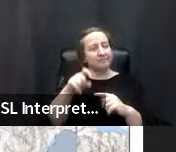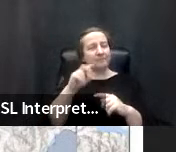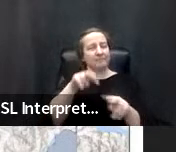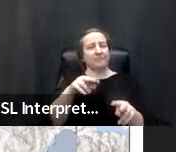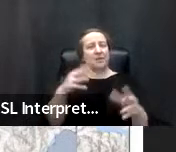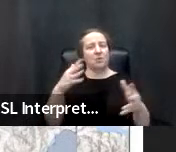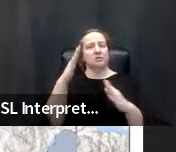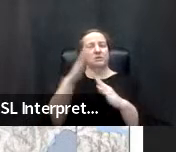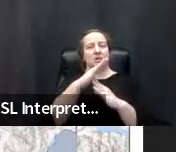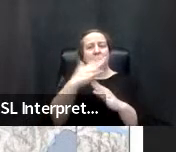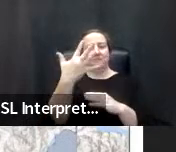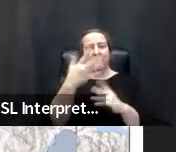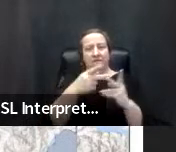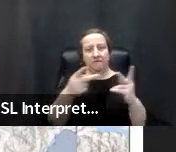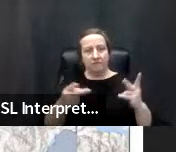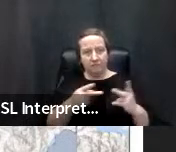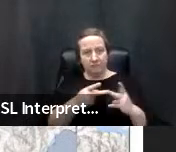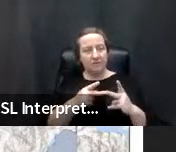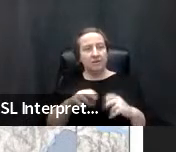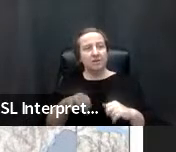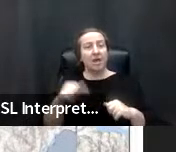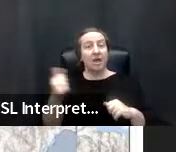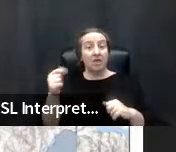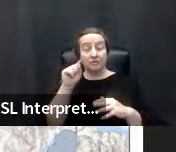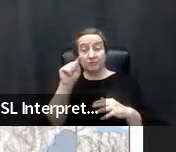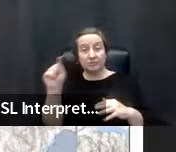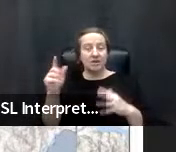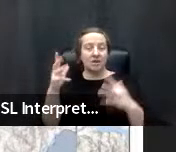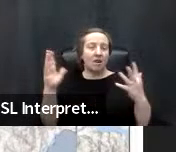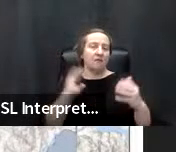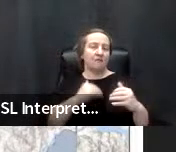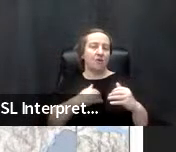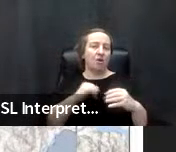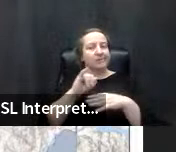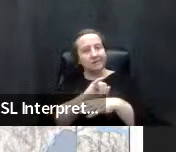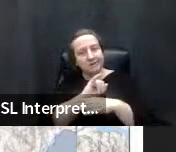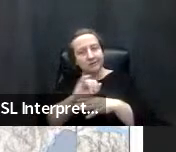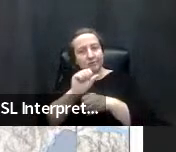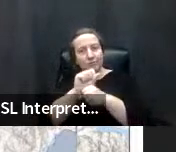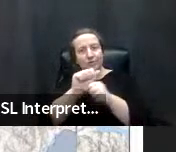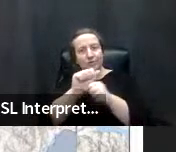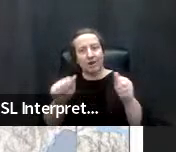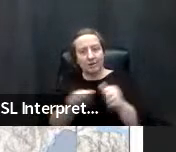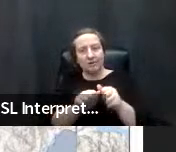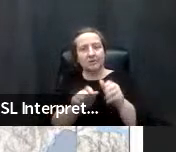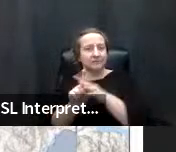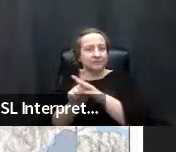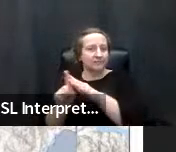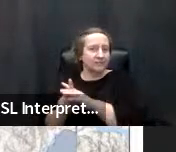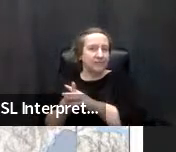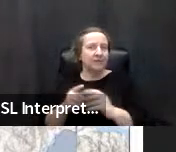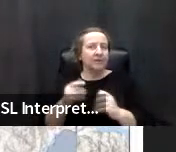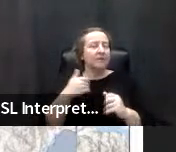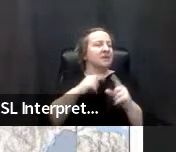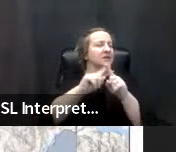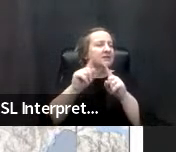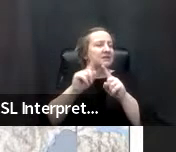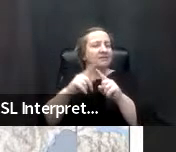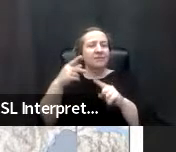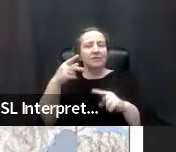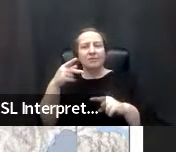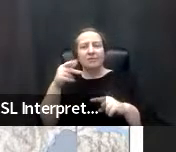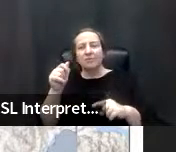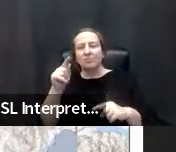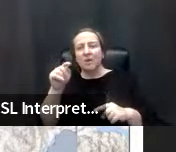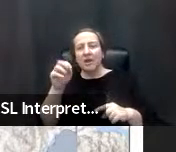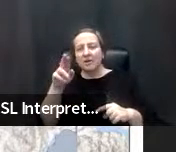5 locations. The other ones are a lot of our industrial port areas that are popping up, but there are different patterns for sure kind